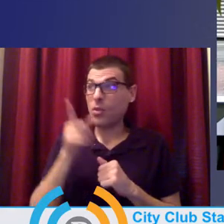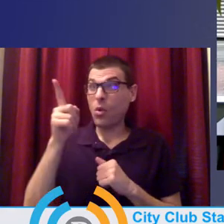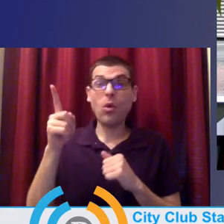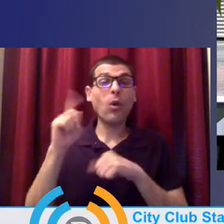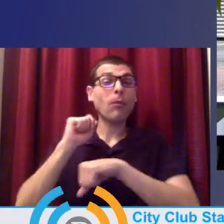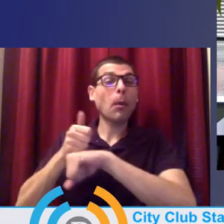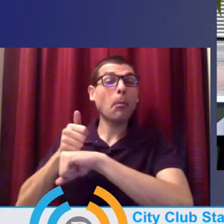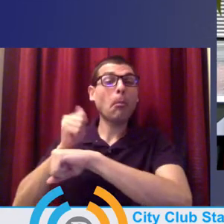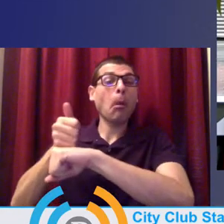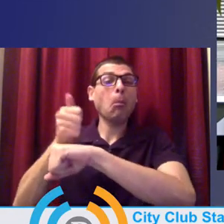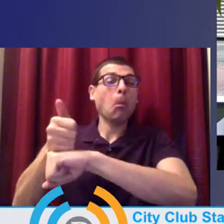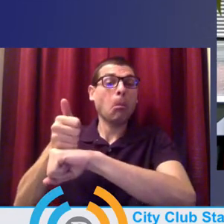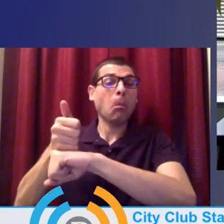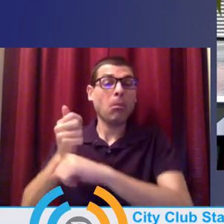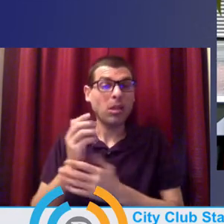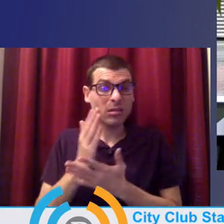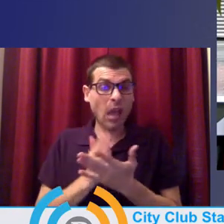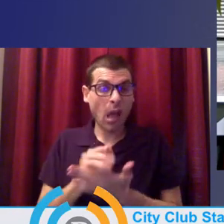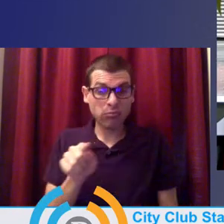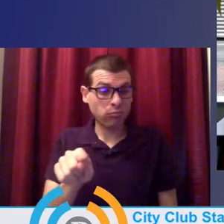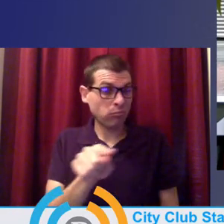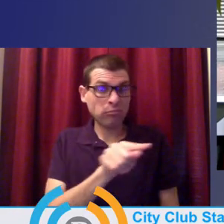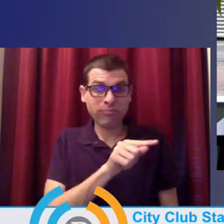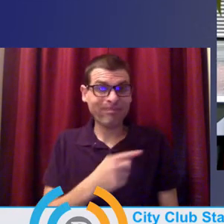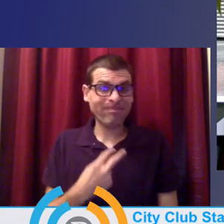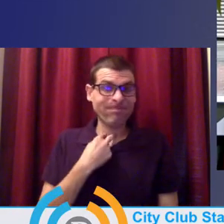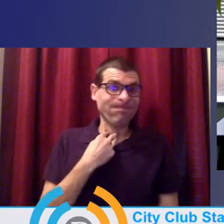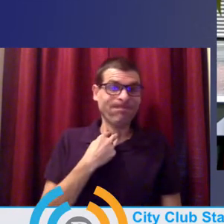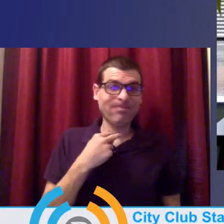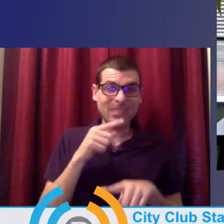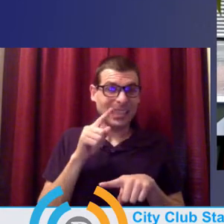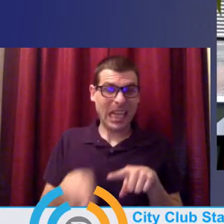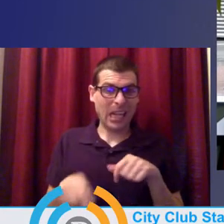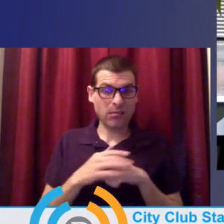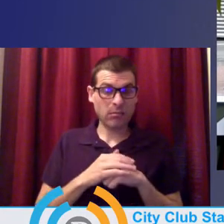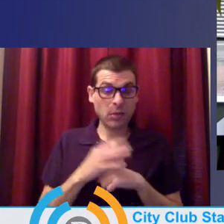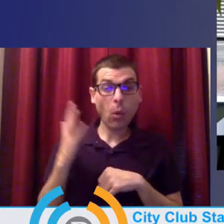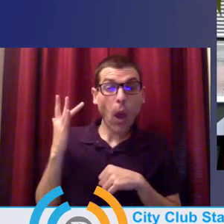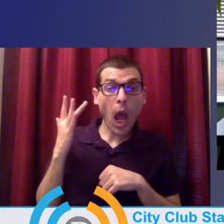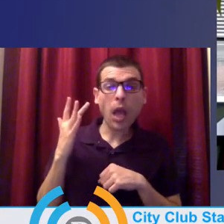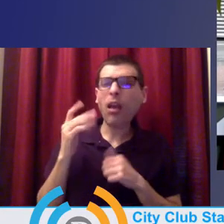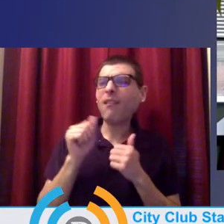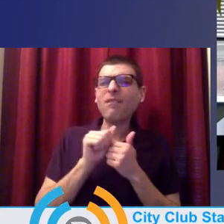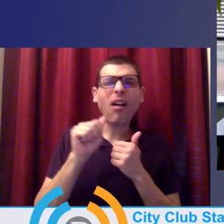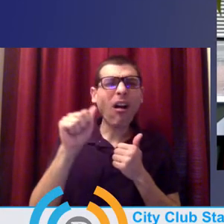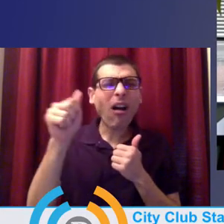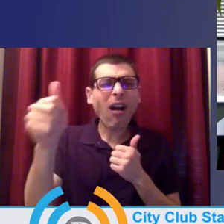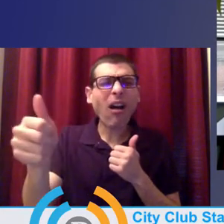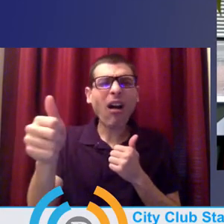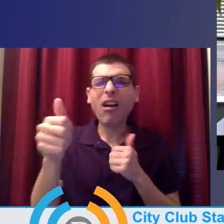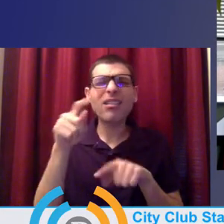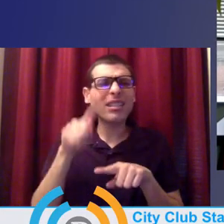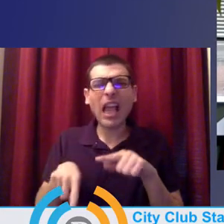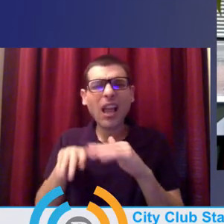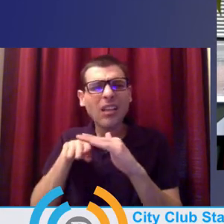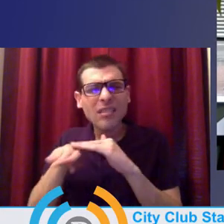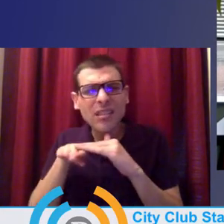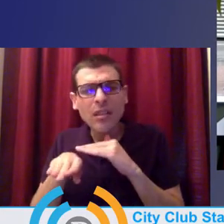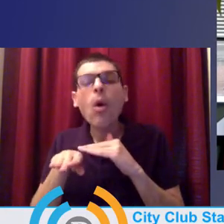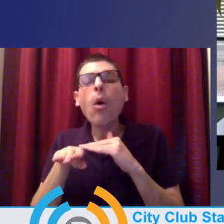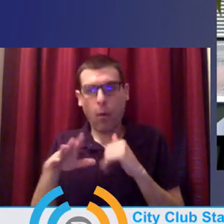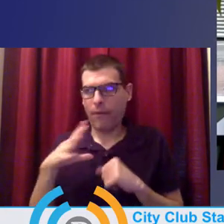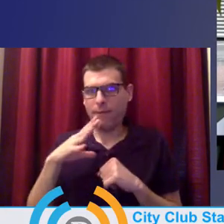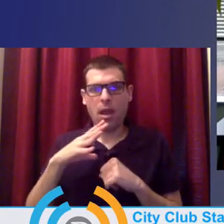where these facilities are located. We need to focus in each county and areas. We use the data and overlaid